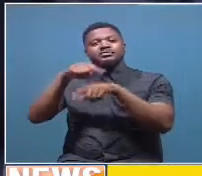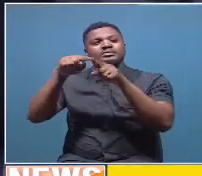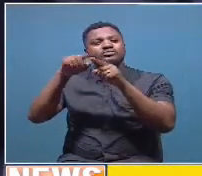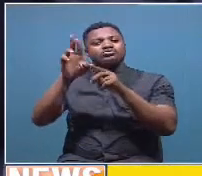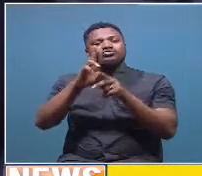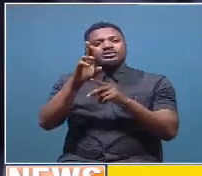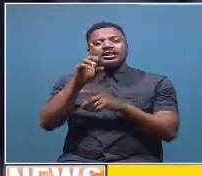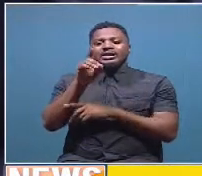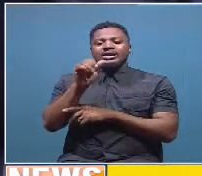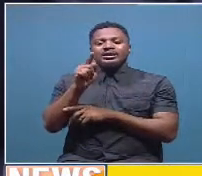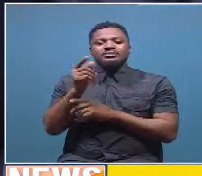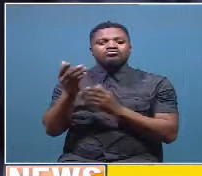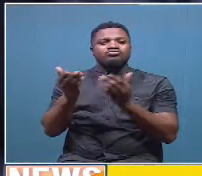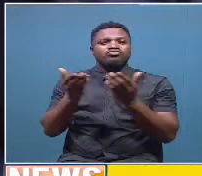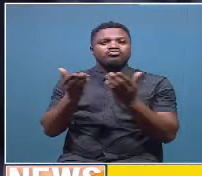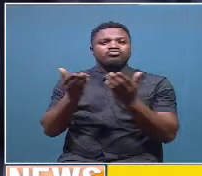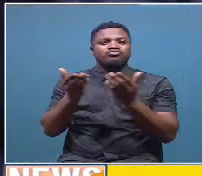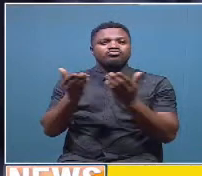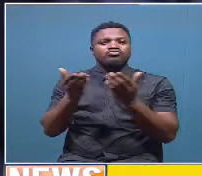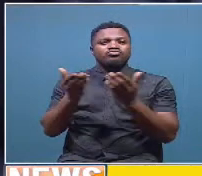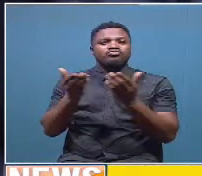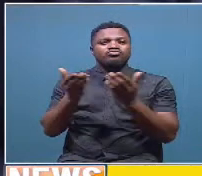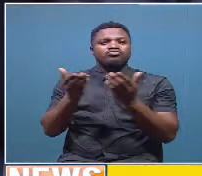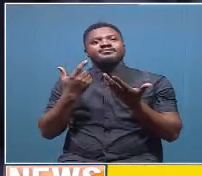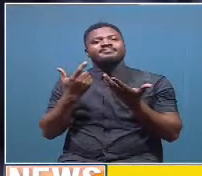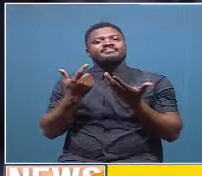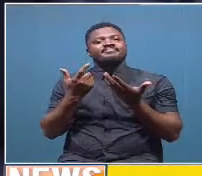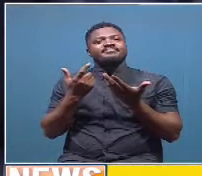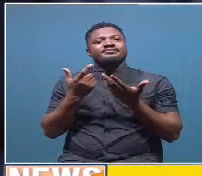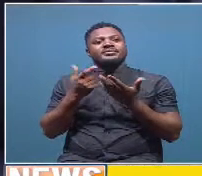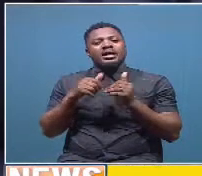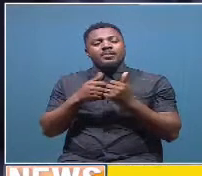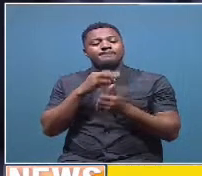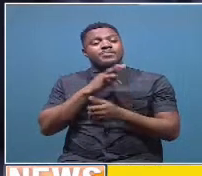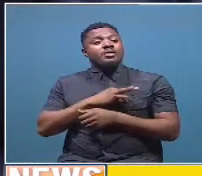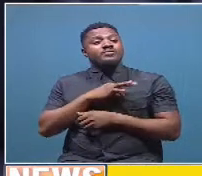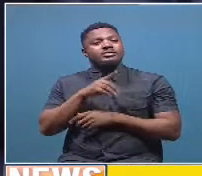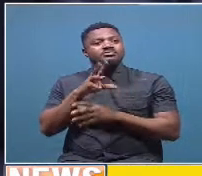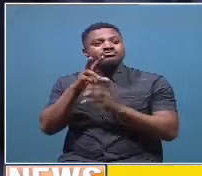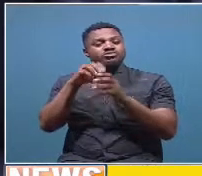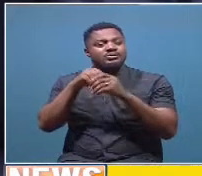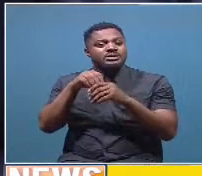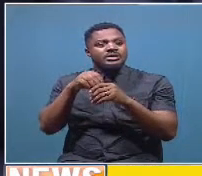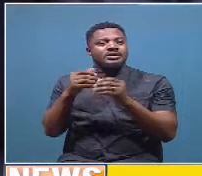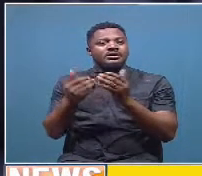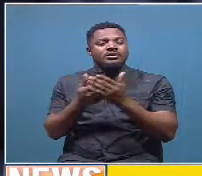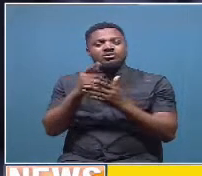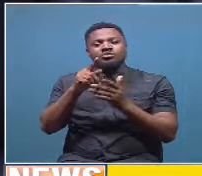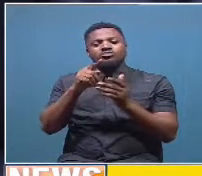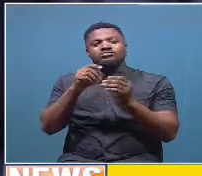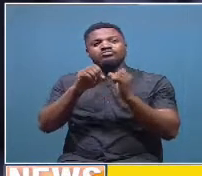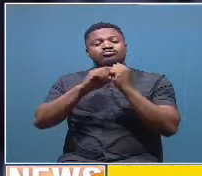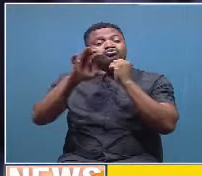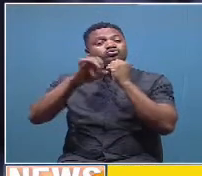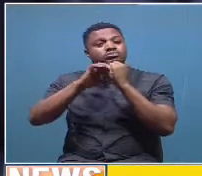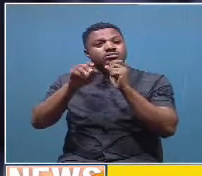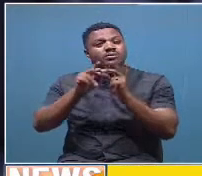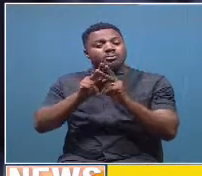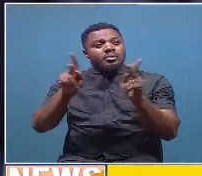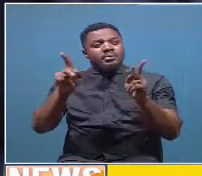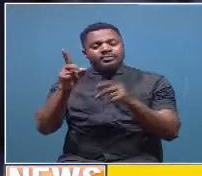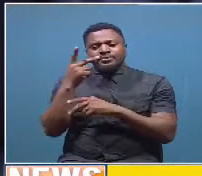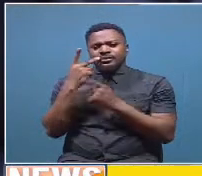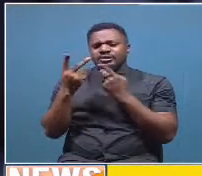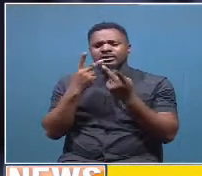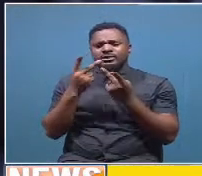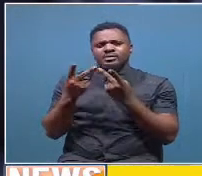data services, they've enjoyed how profitable it is to engage in these transmissions, and they see